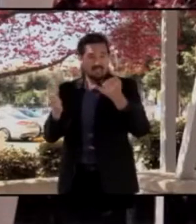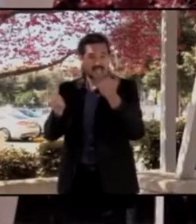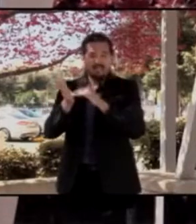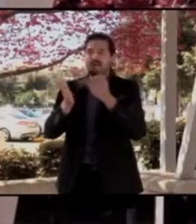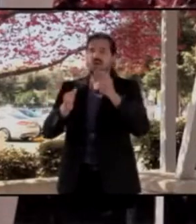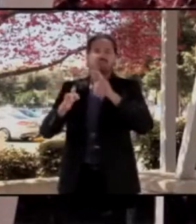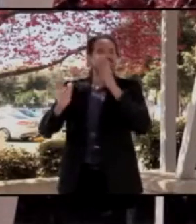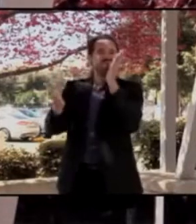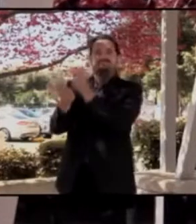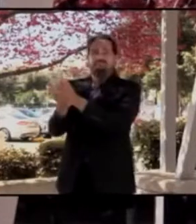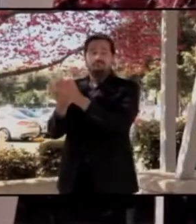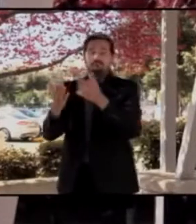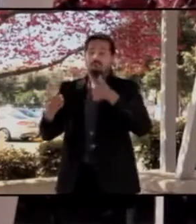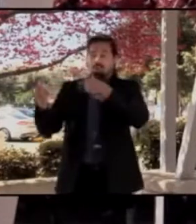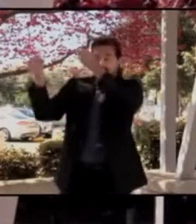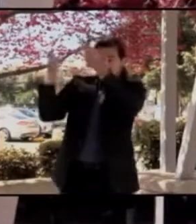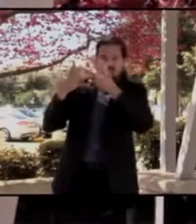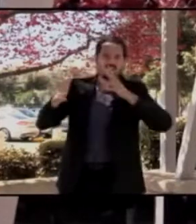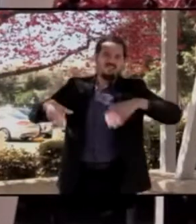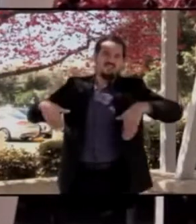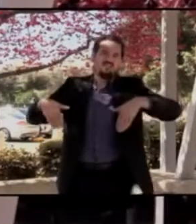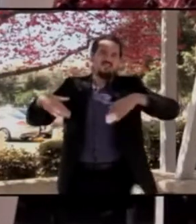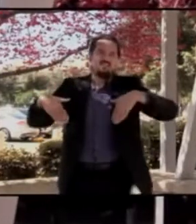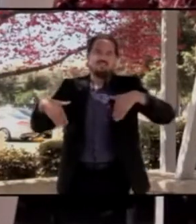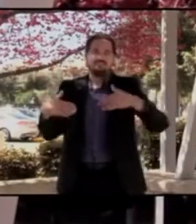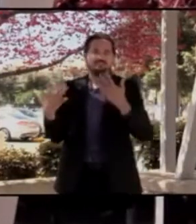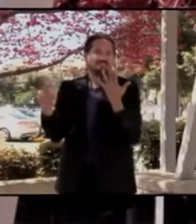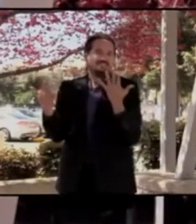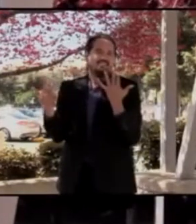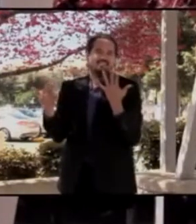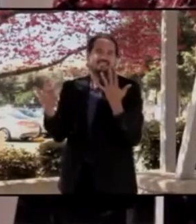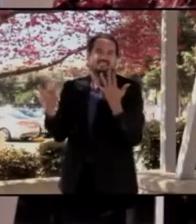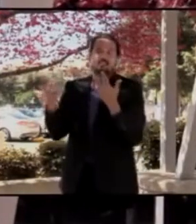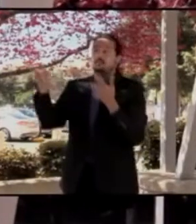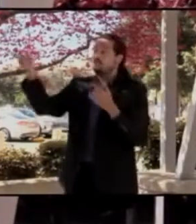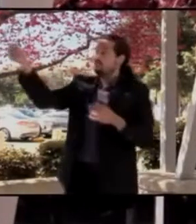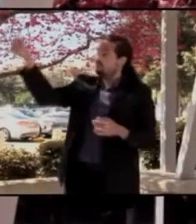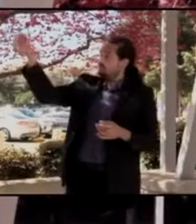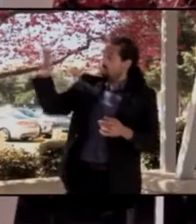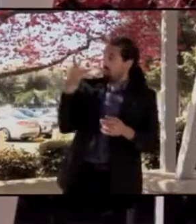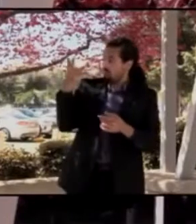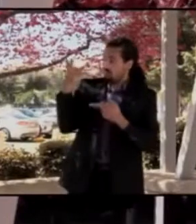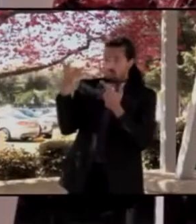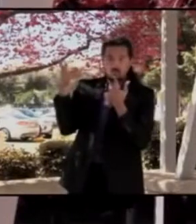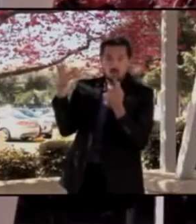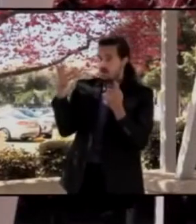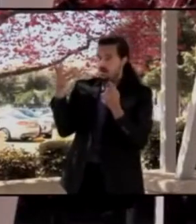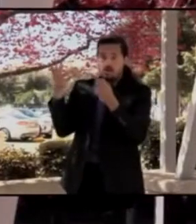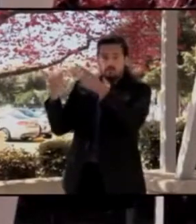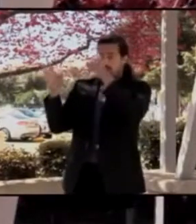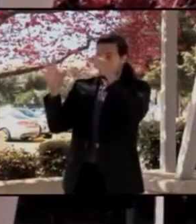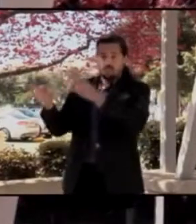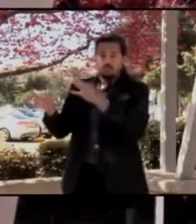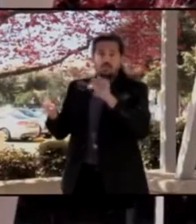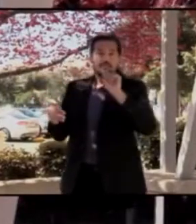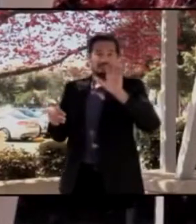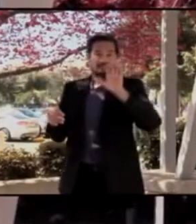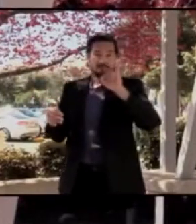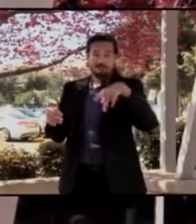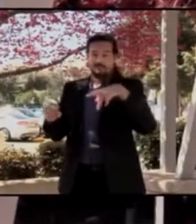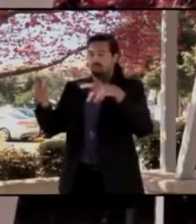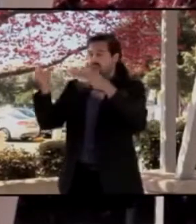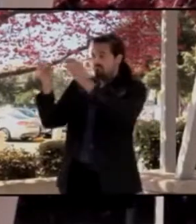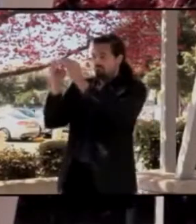course, embrace whatever guidelines and recommendations the ACIP provides to us. Regarding